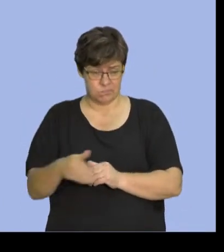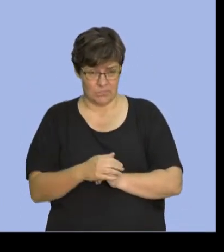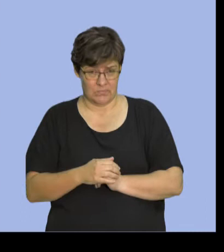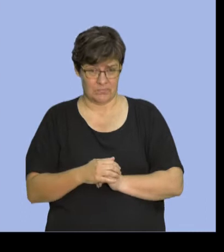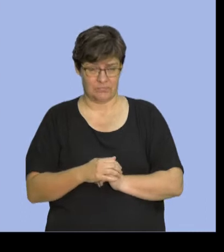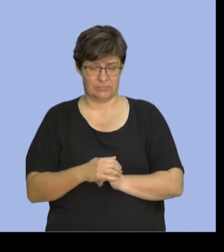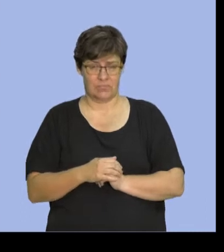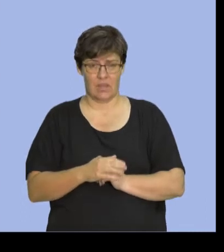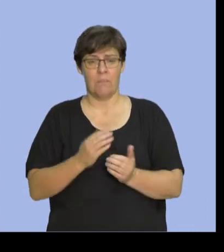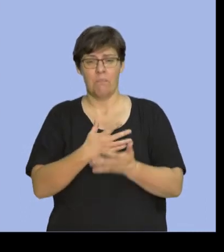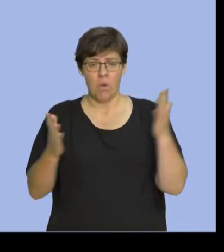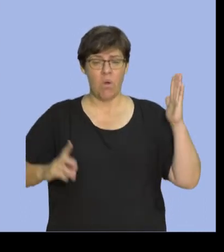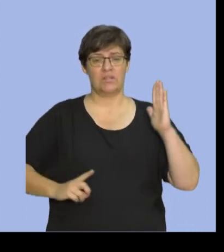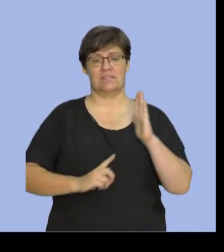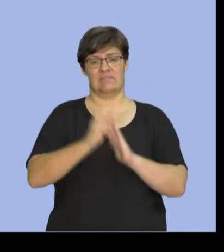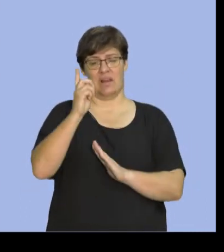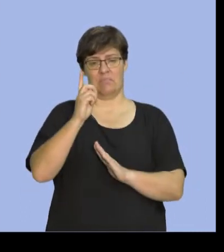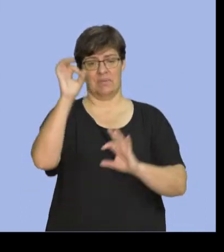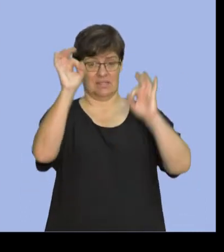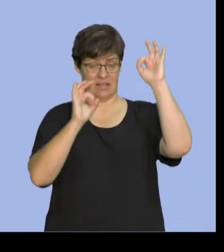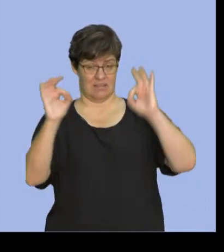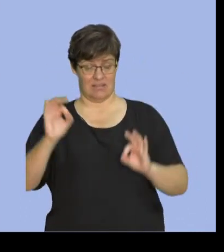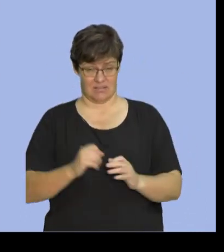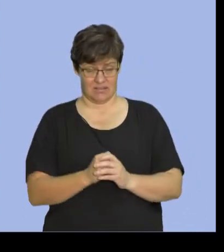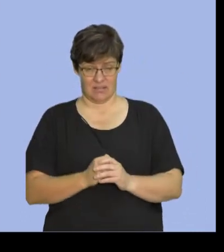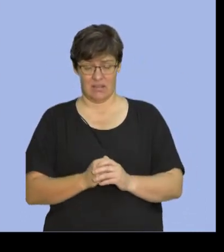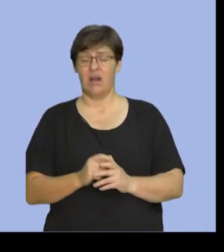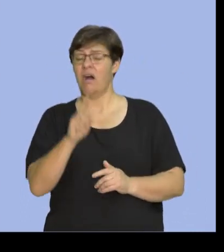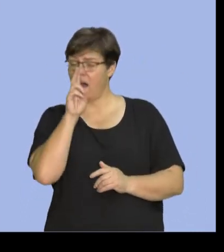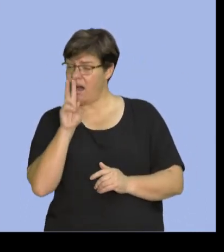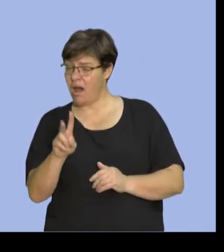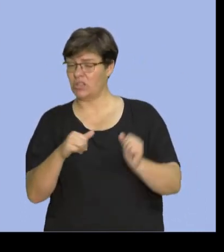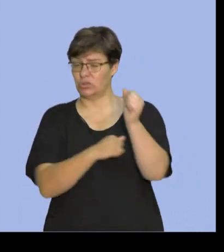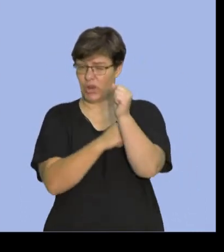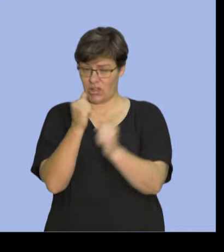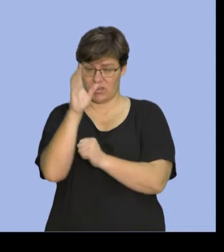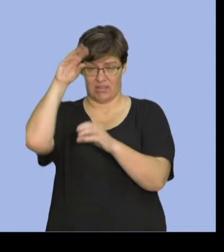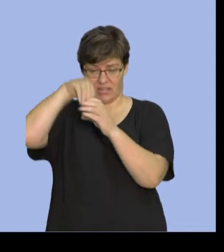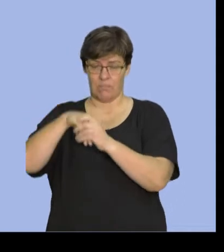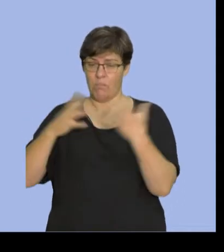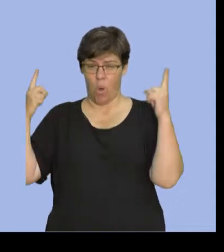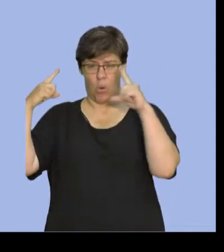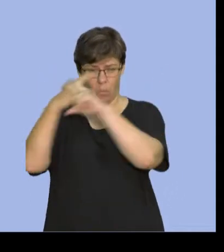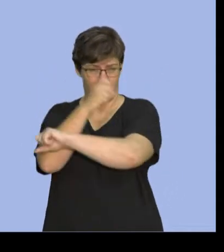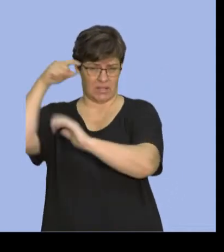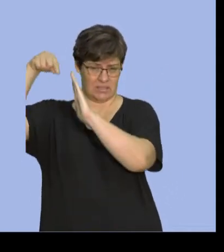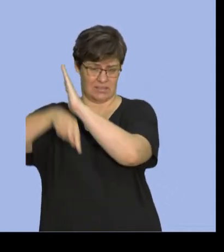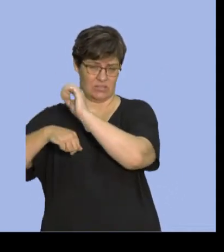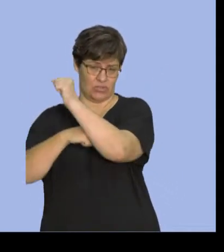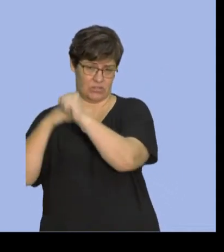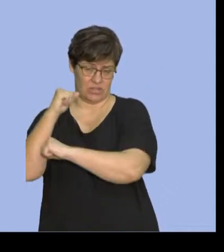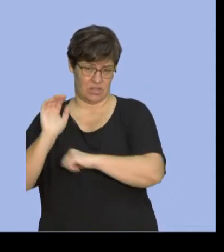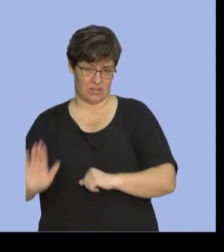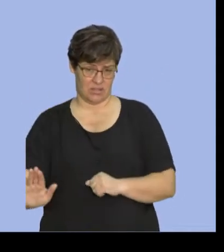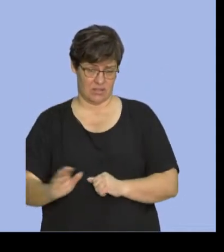more developed cell having shown specific structures that carry out complex functions. So this would be